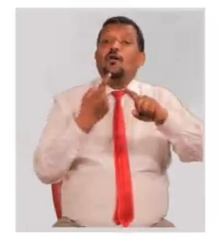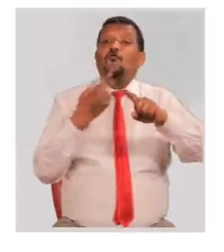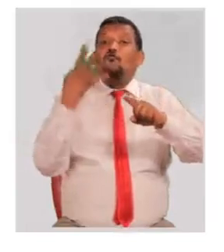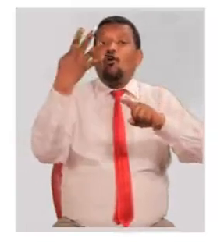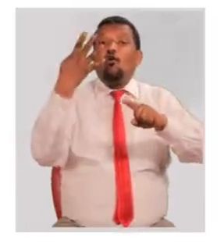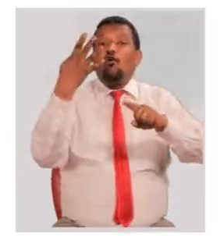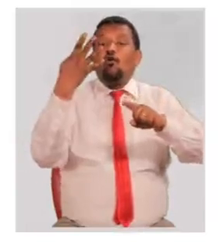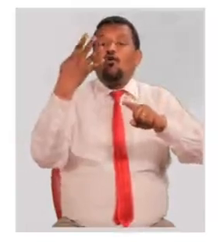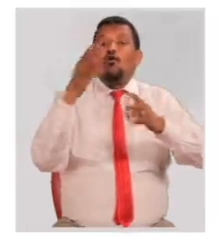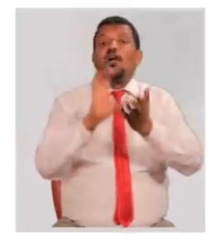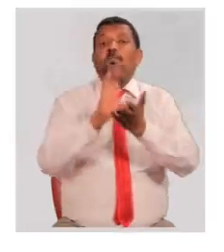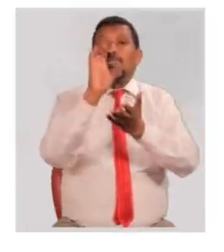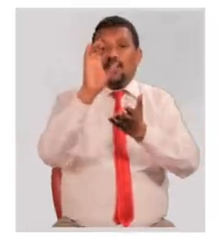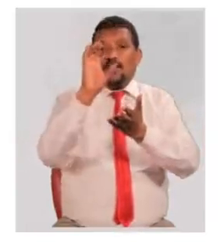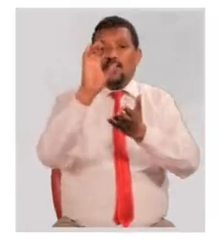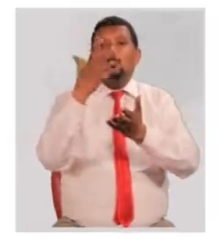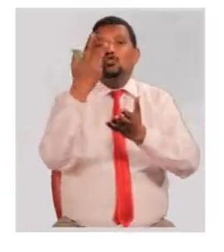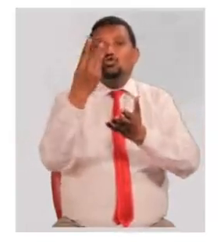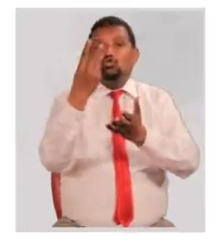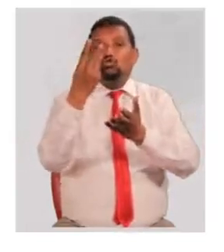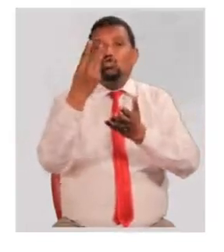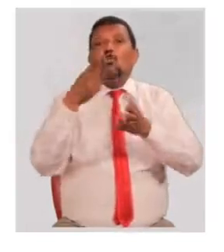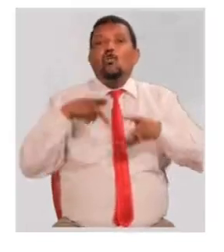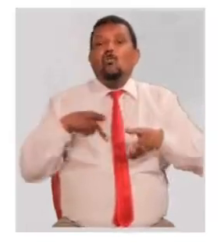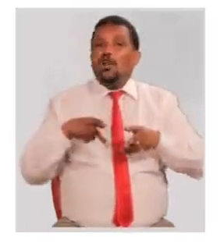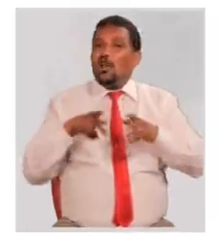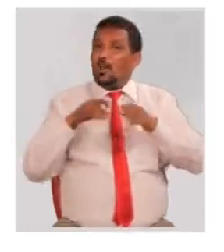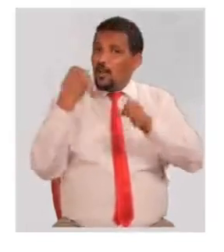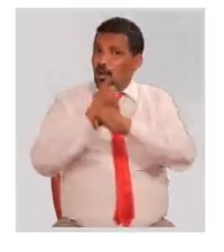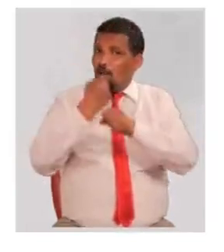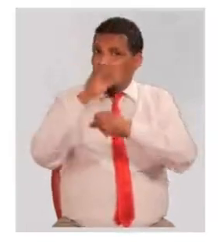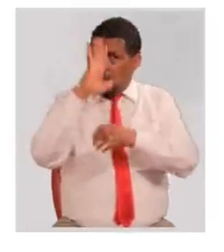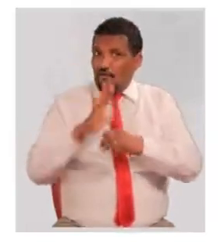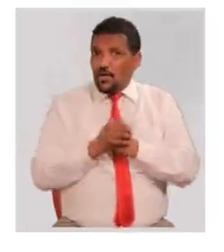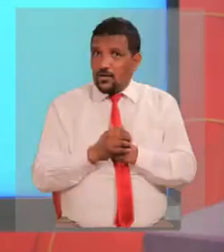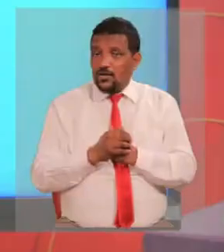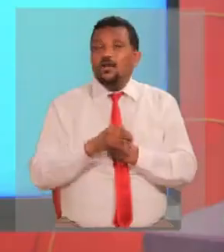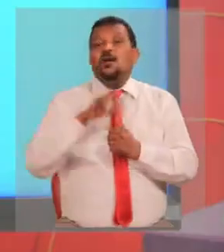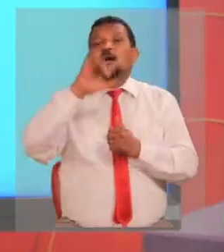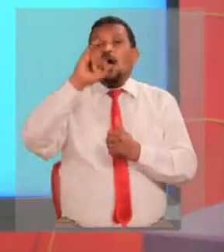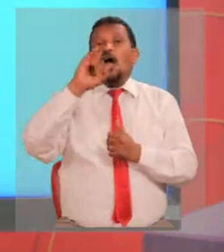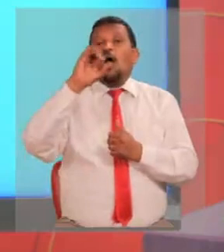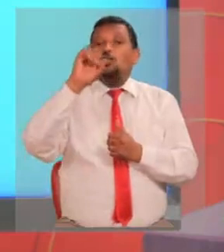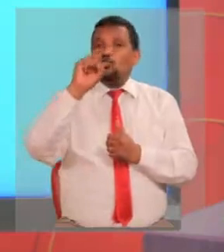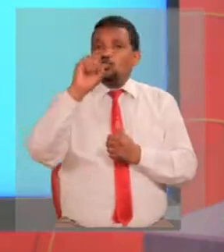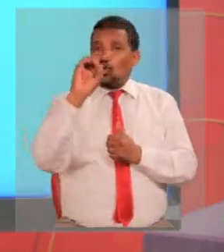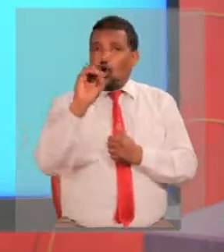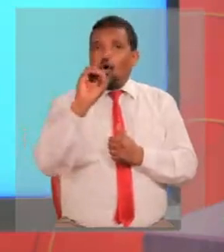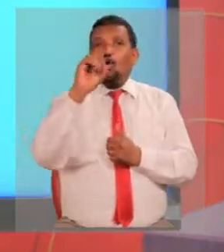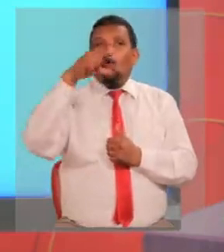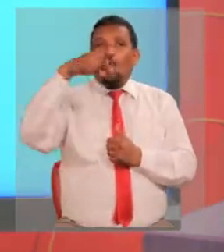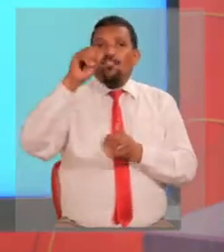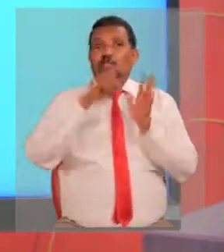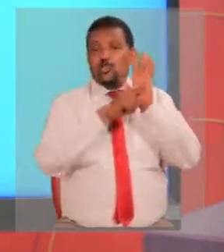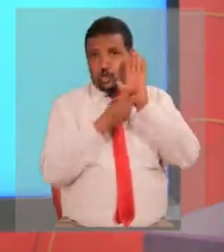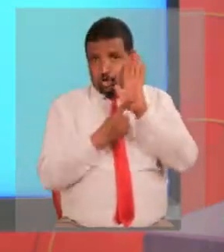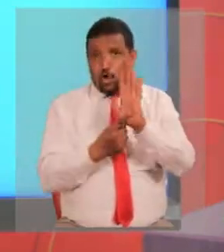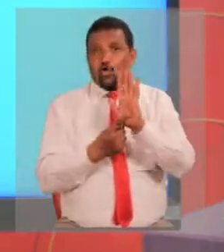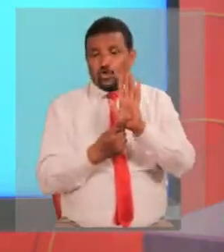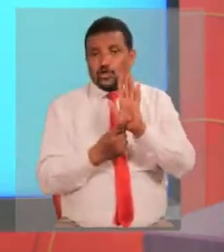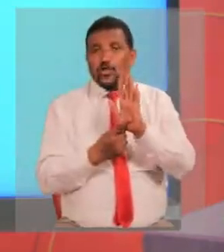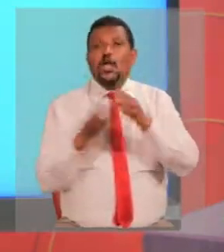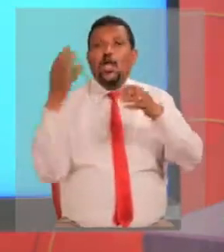labor. So this Isoquant curve, simple Isoquant, shows the various combinations of the two variable inputs, labor